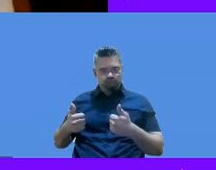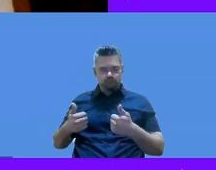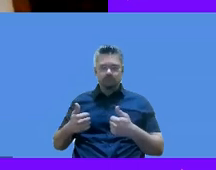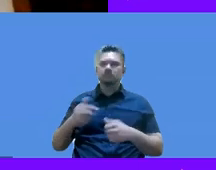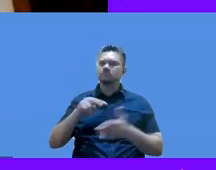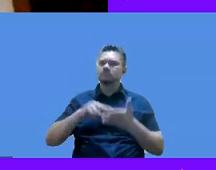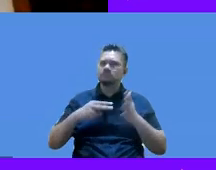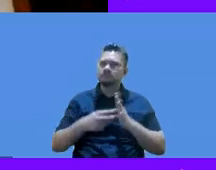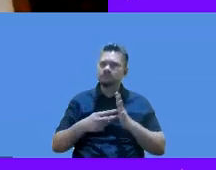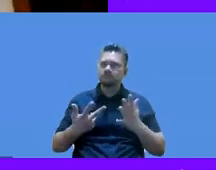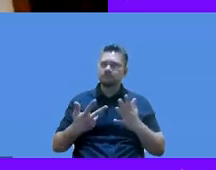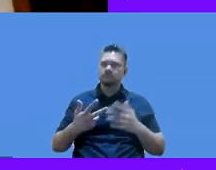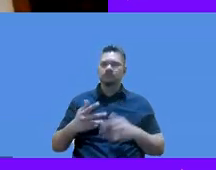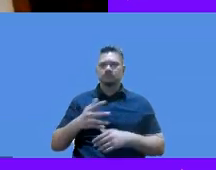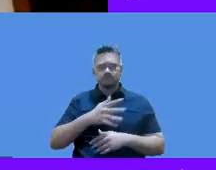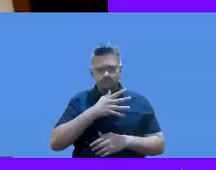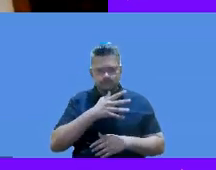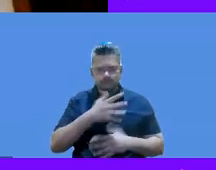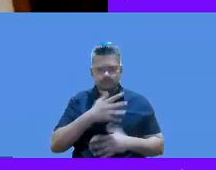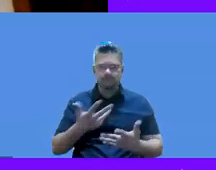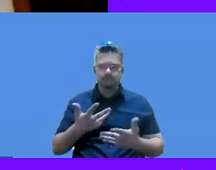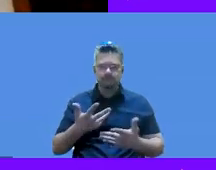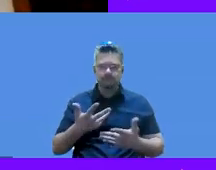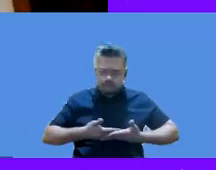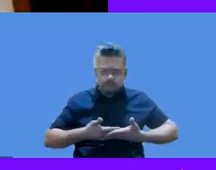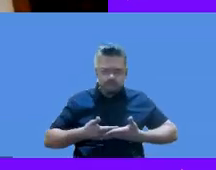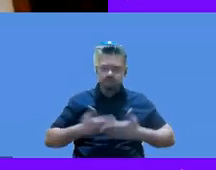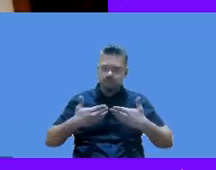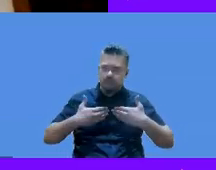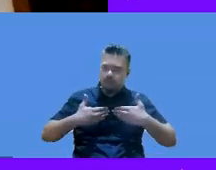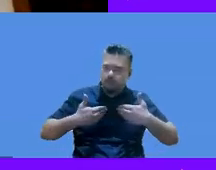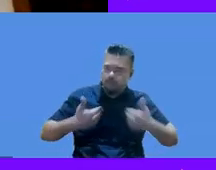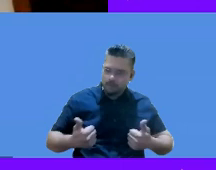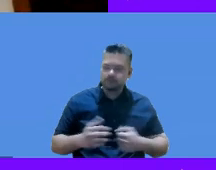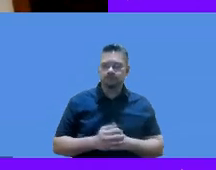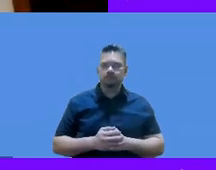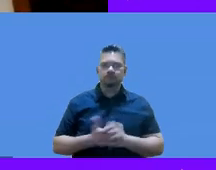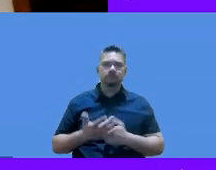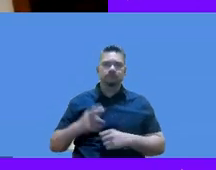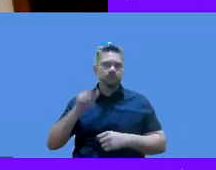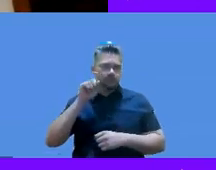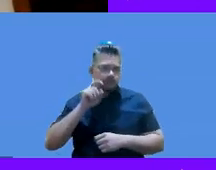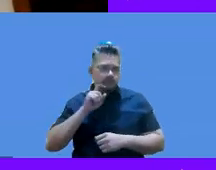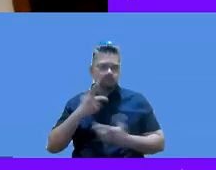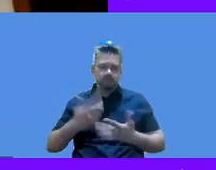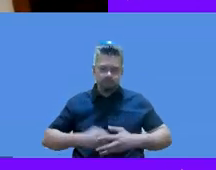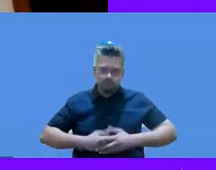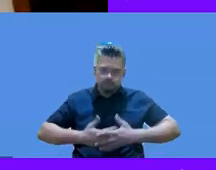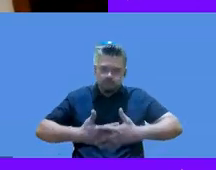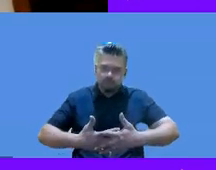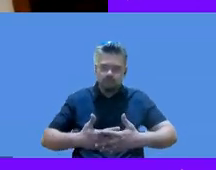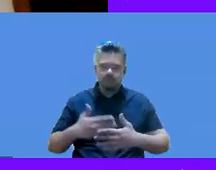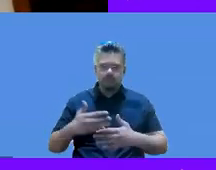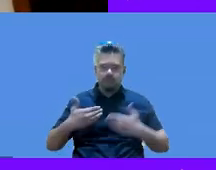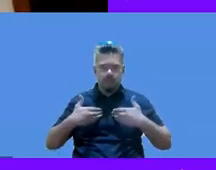health. Improving access to sexual and reproductive health services for adolescents can contribute to reducing maternal and infant